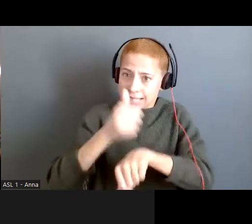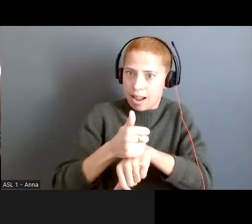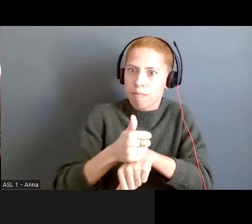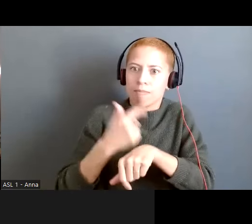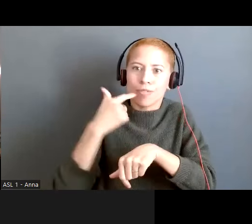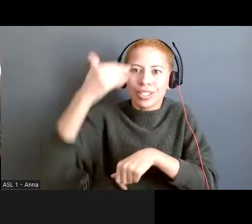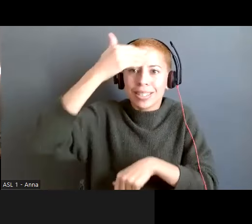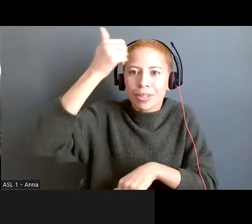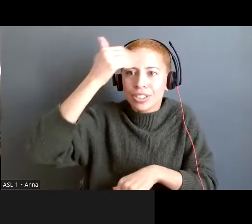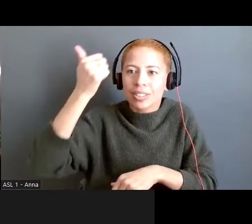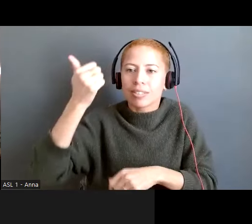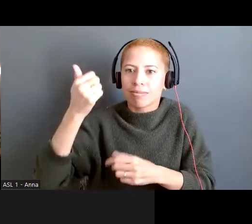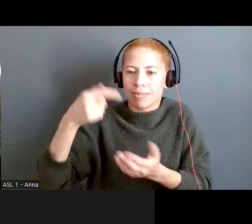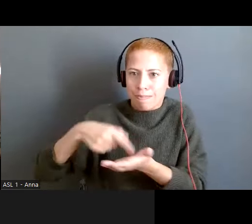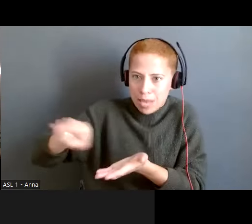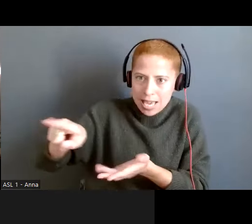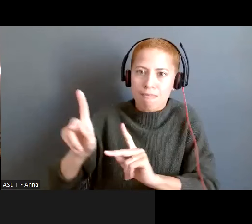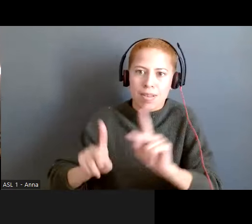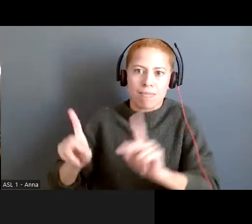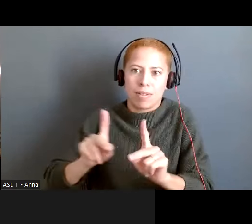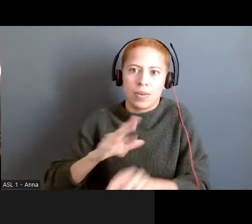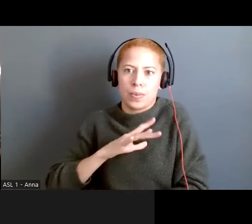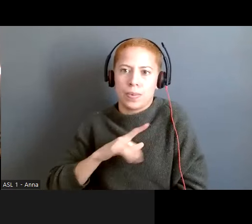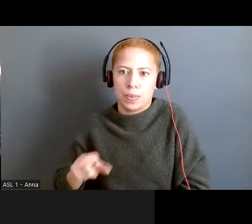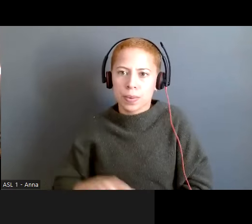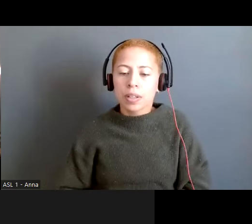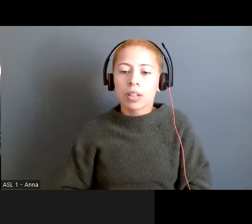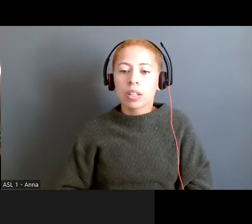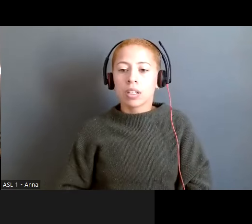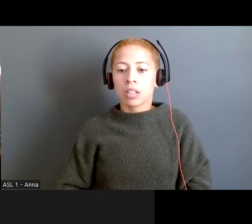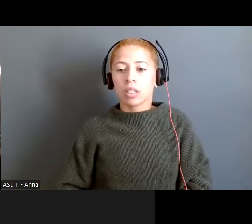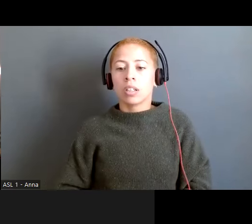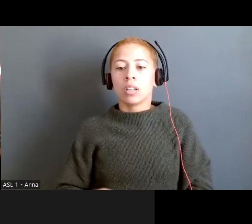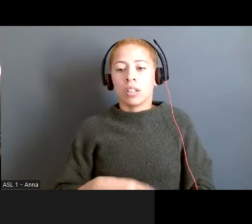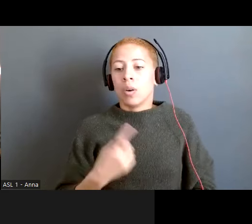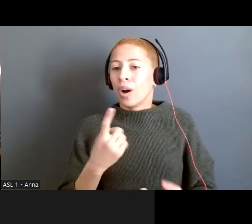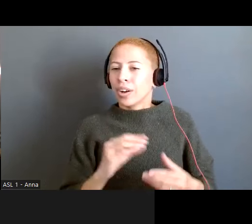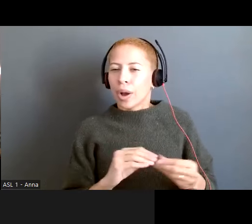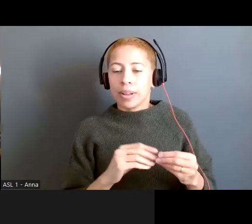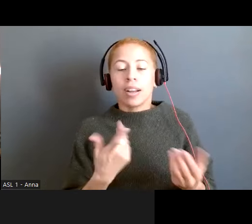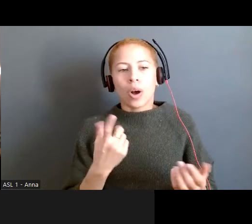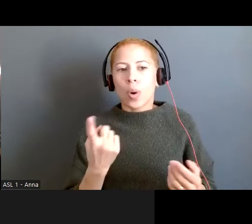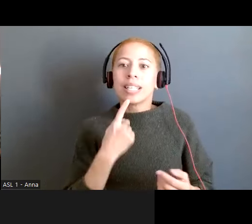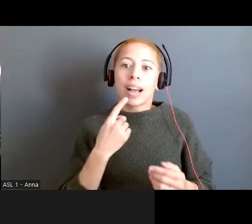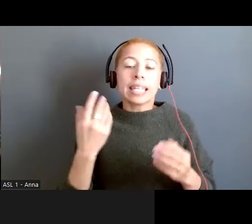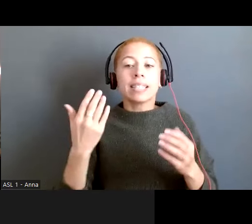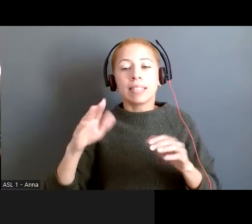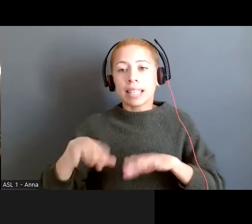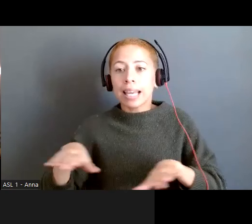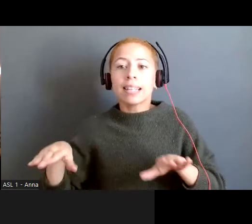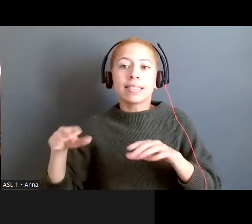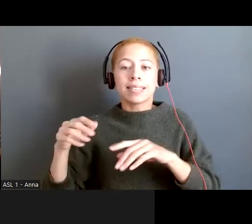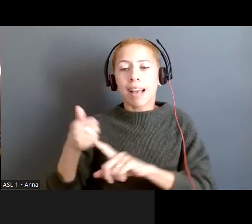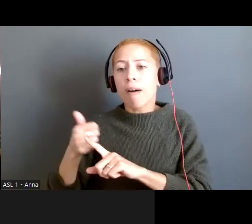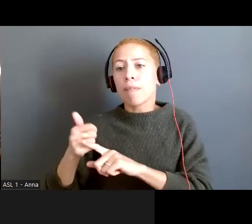age group. I just saw a comment fly by that, you know, a doctor said, well, you know, kids are, you know, the future, old people, that's the end of life. Like, who